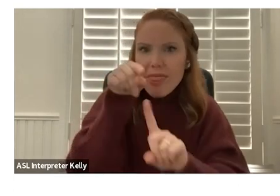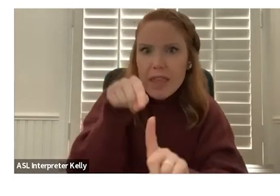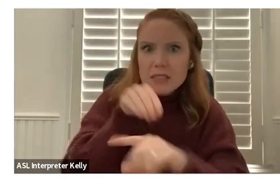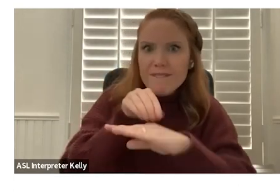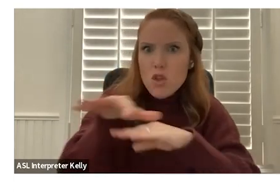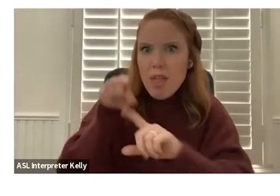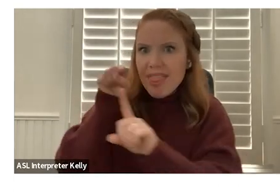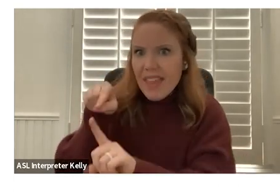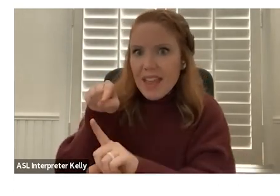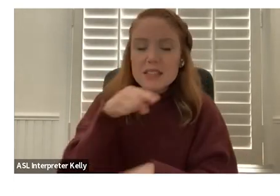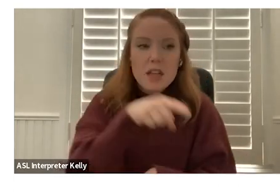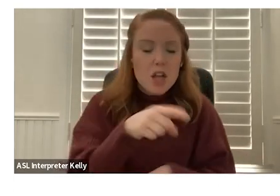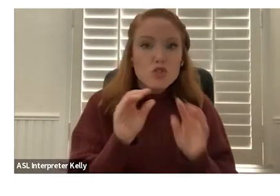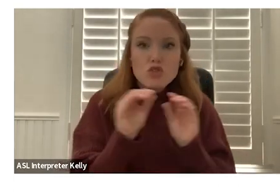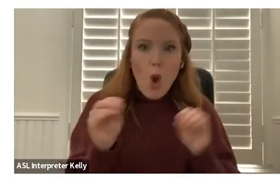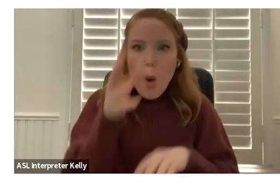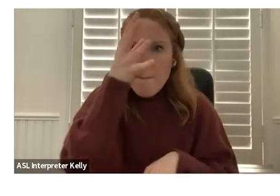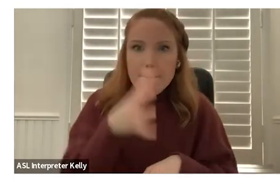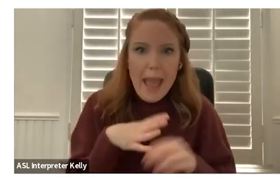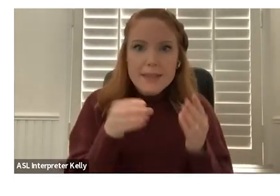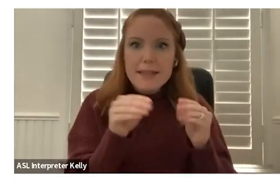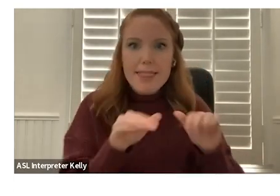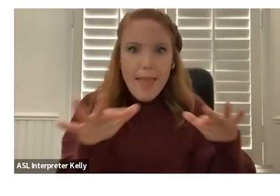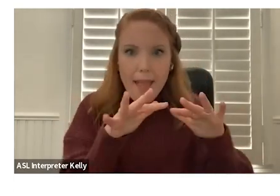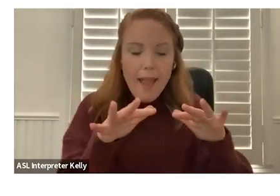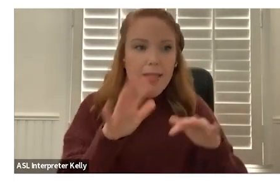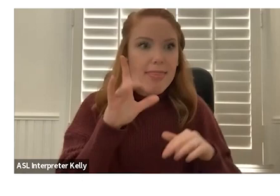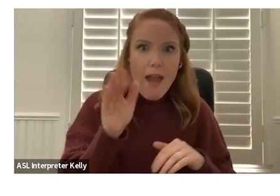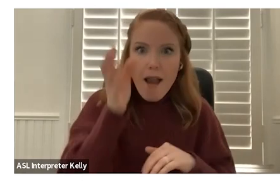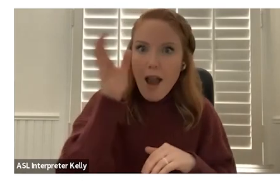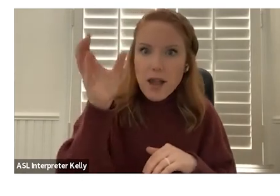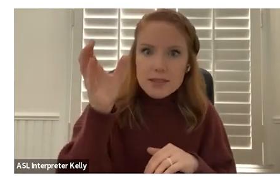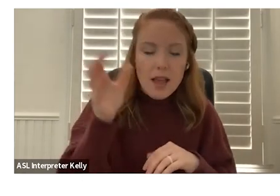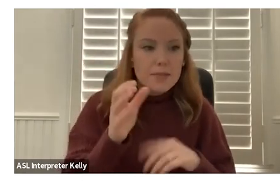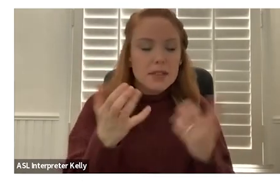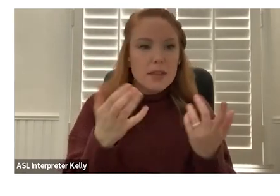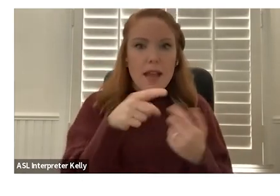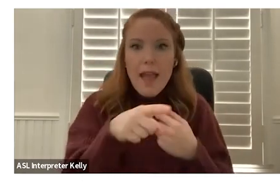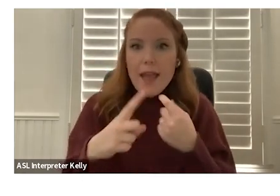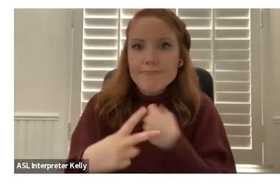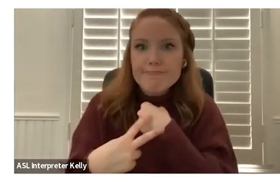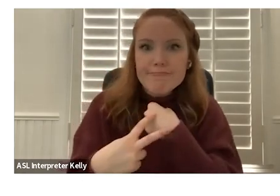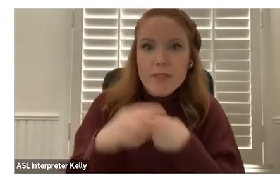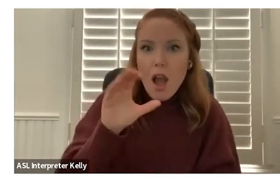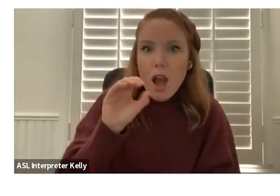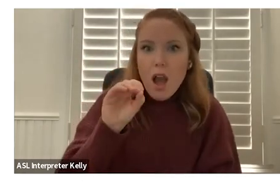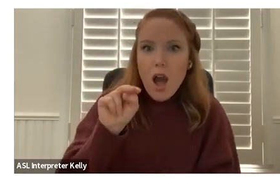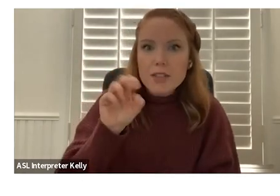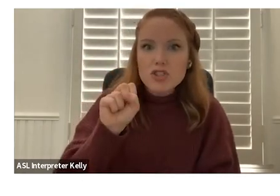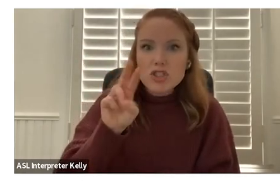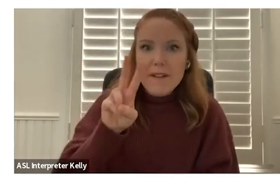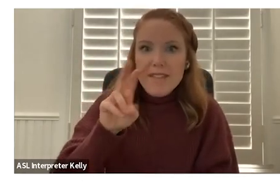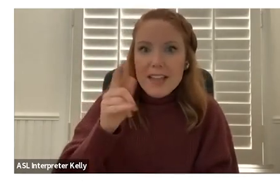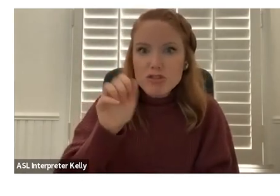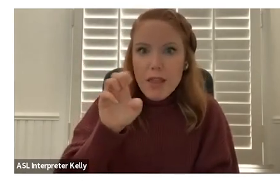origin story allows us to demystify this big idea of what do we mean when we are talking about systemic change